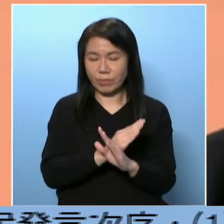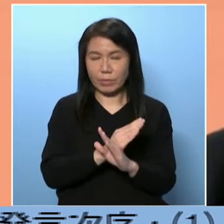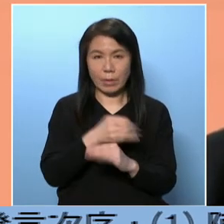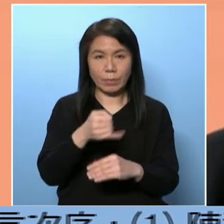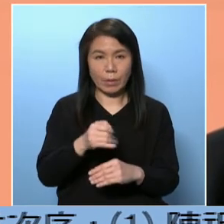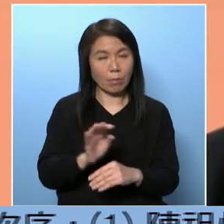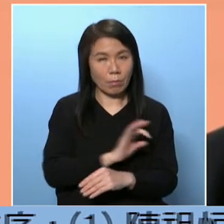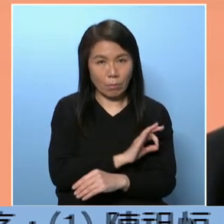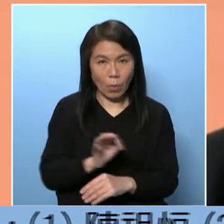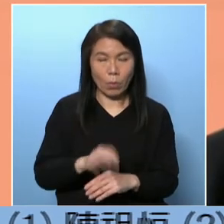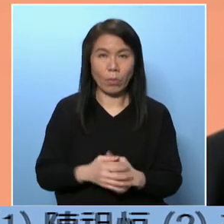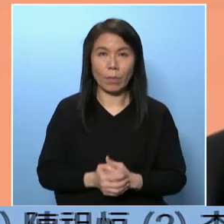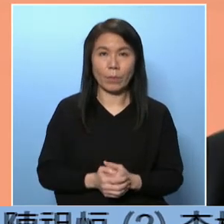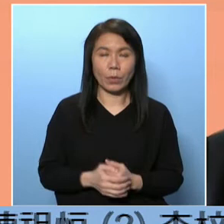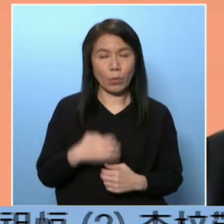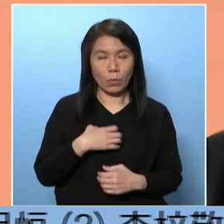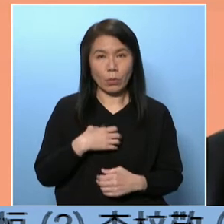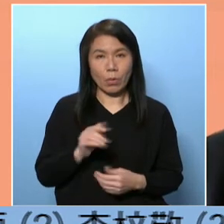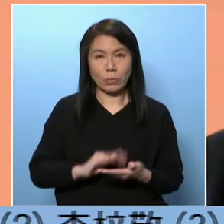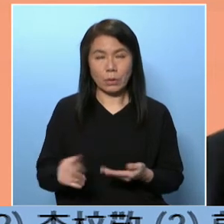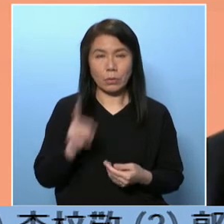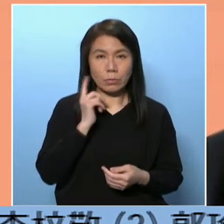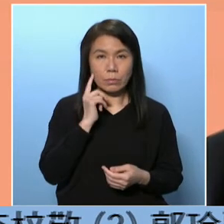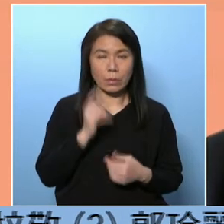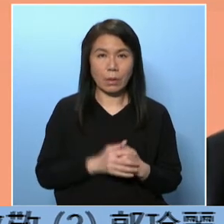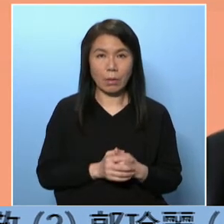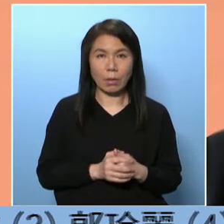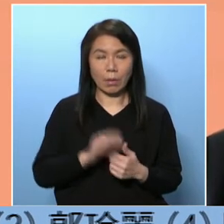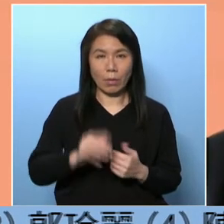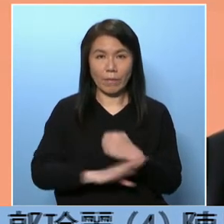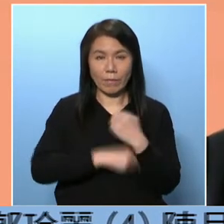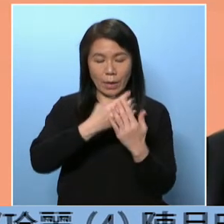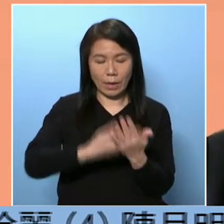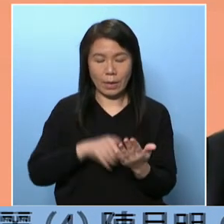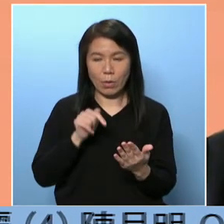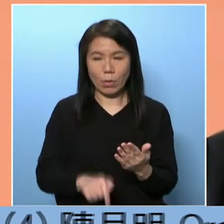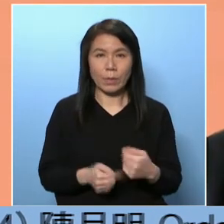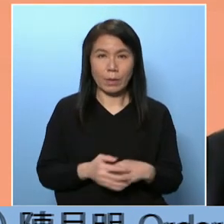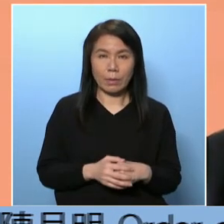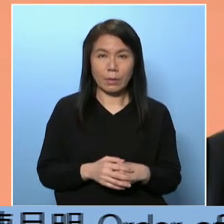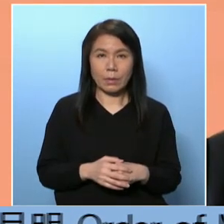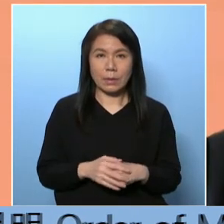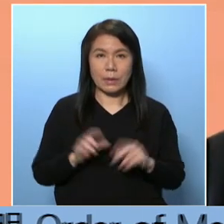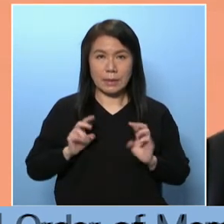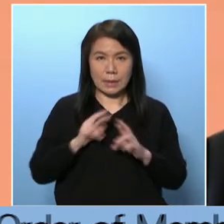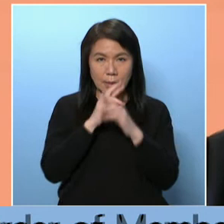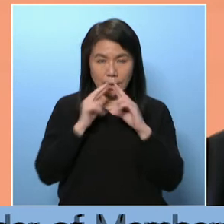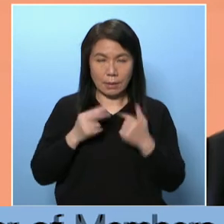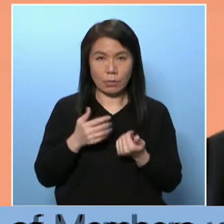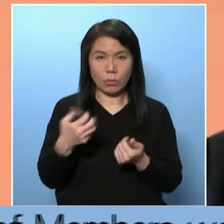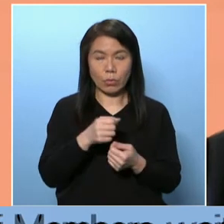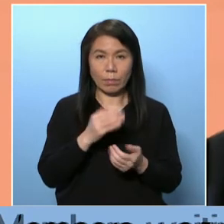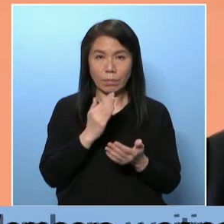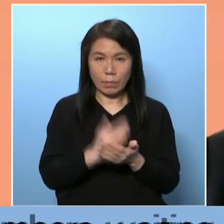function, there is no express provision under the law to ban this practice. In other words, she